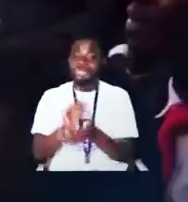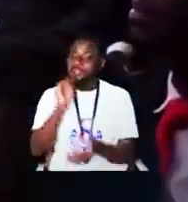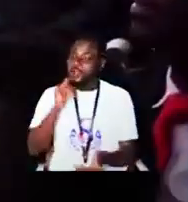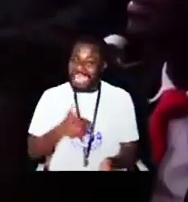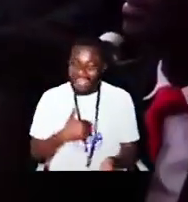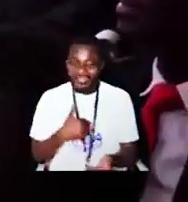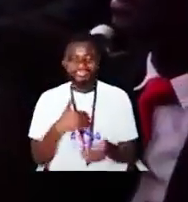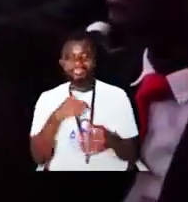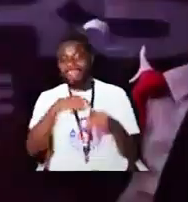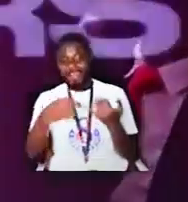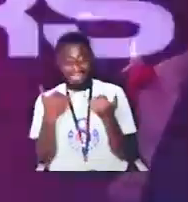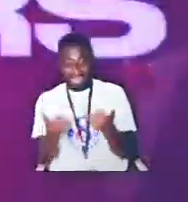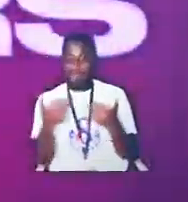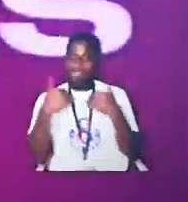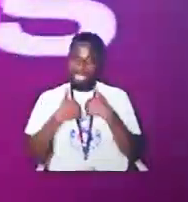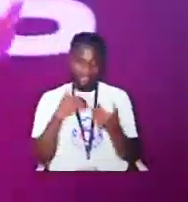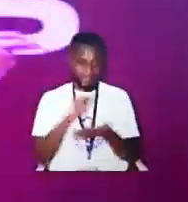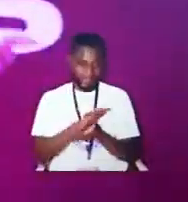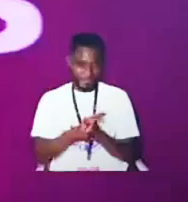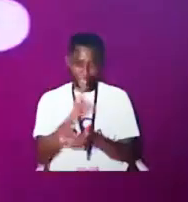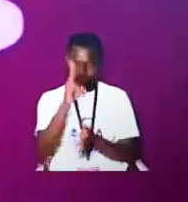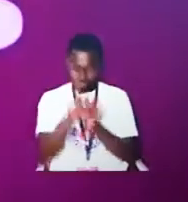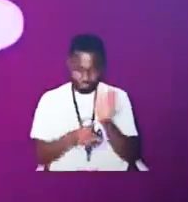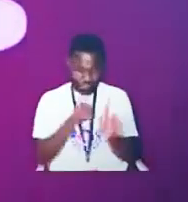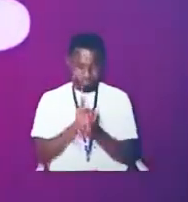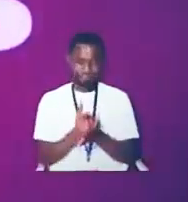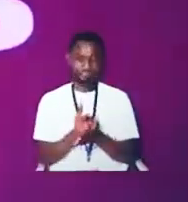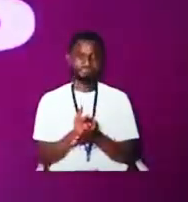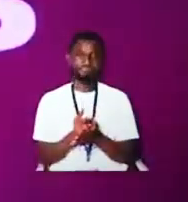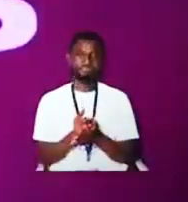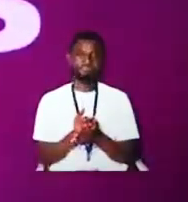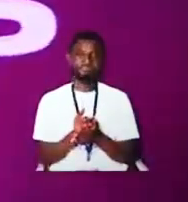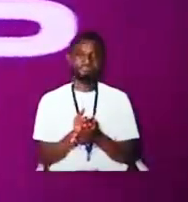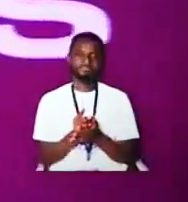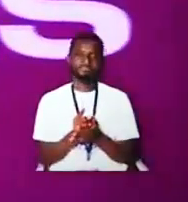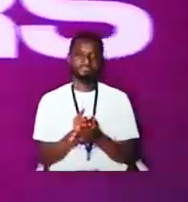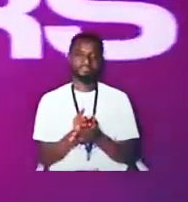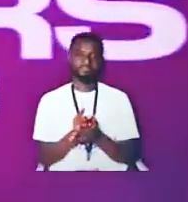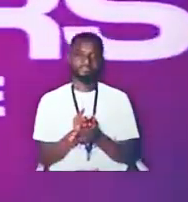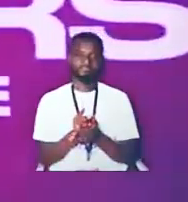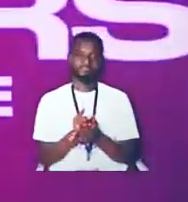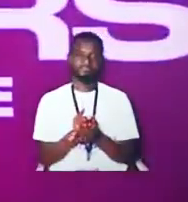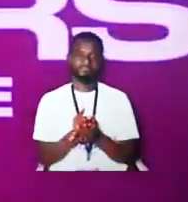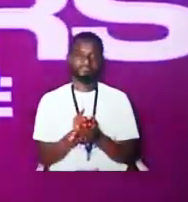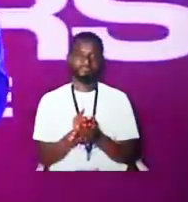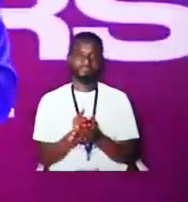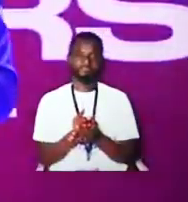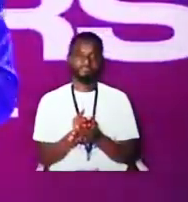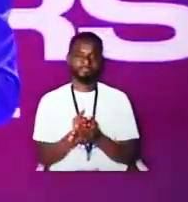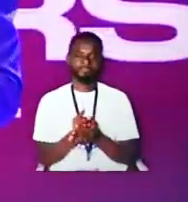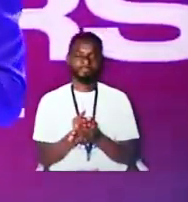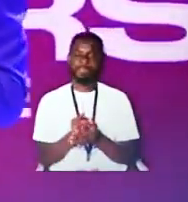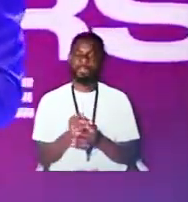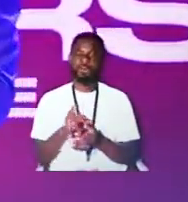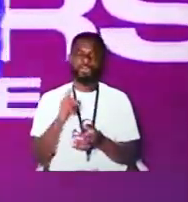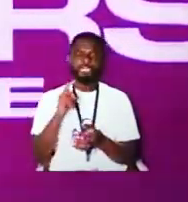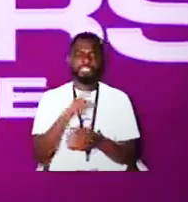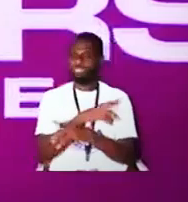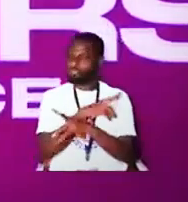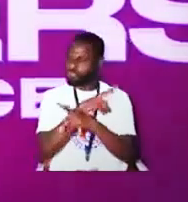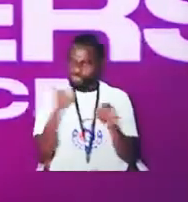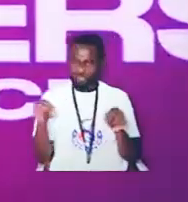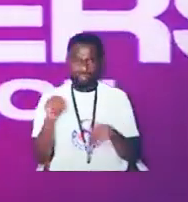have, now they have. 2 hours. Now let me say this. There should be no church that